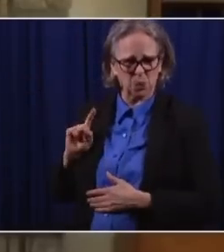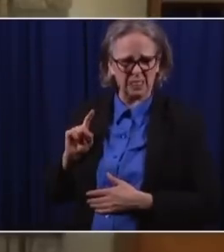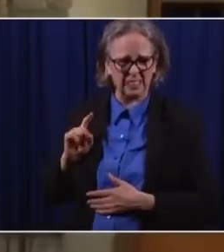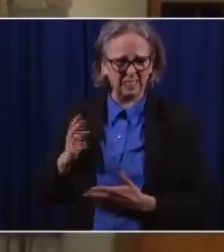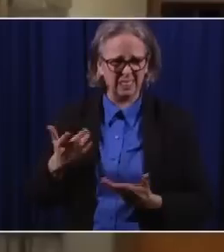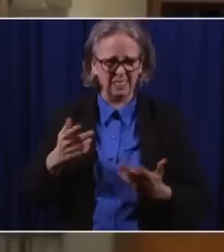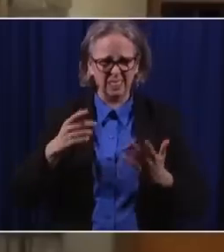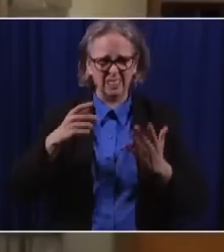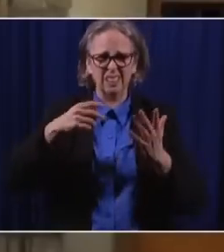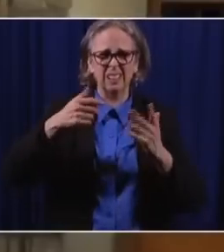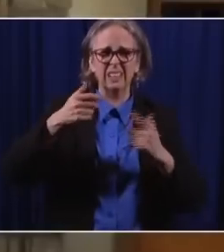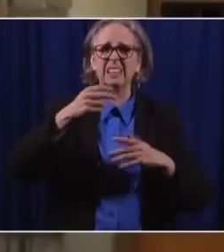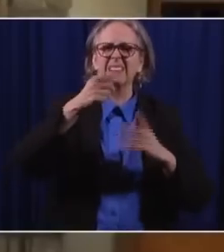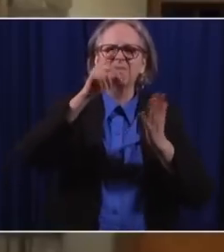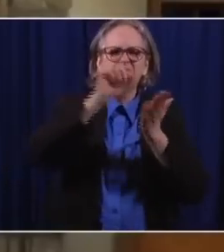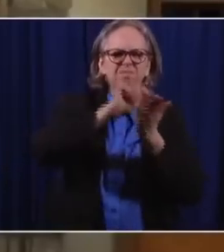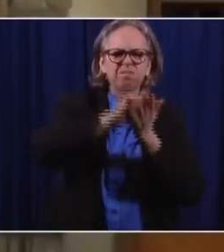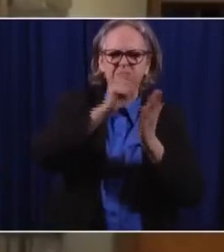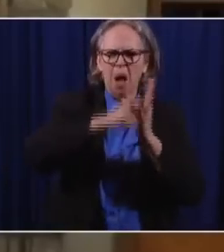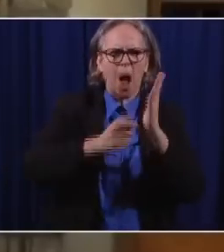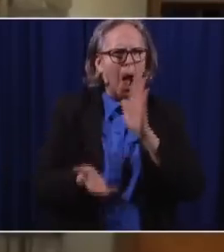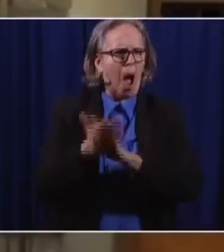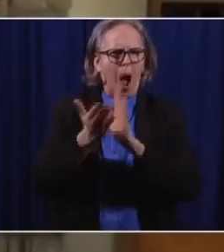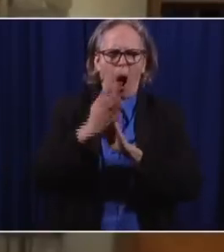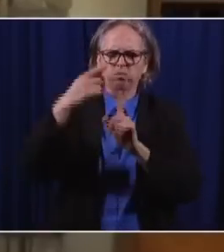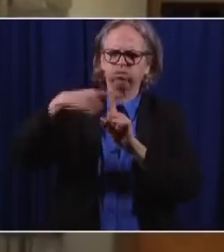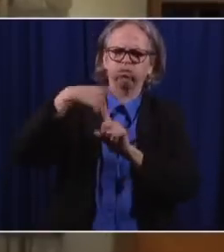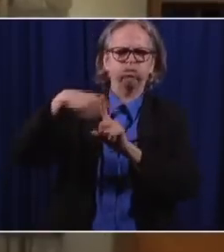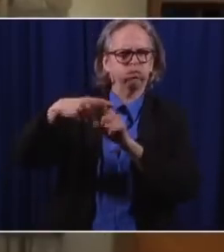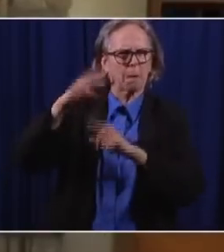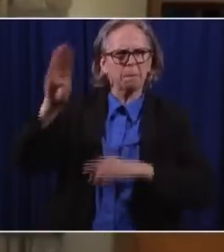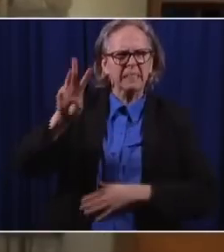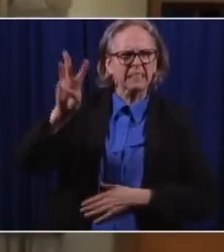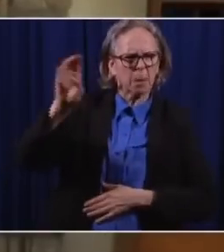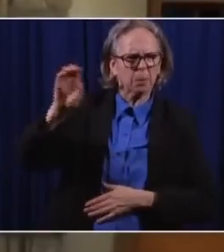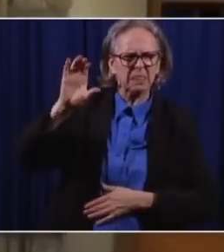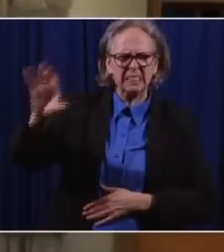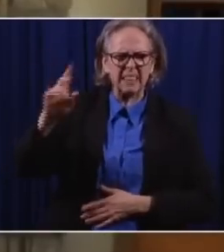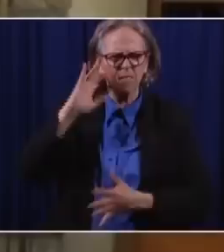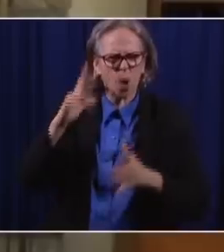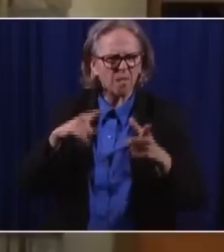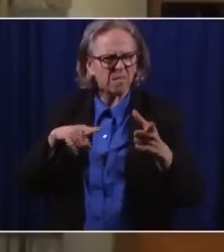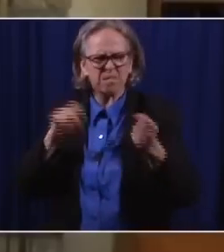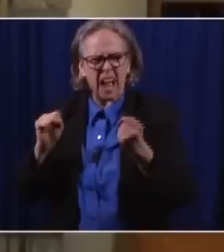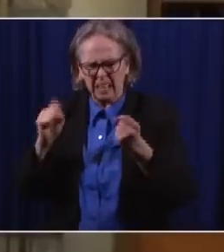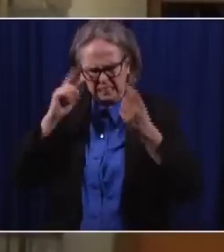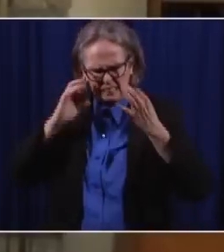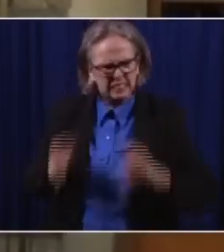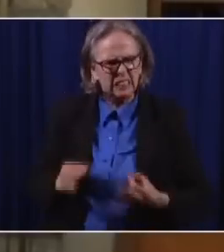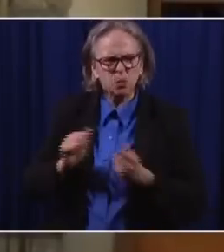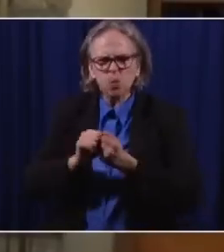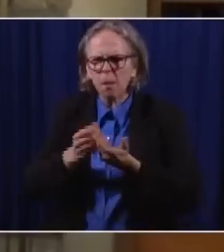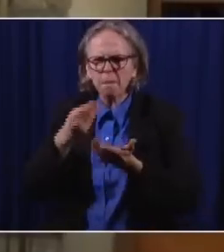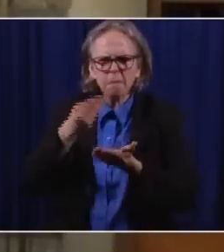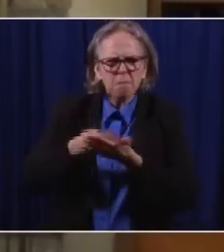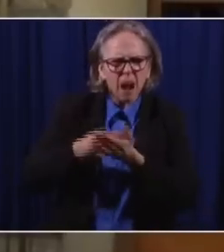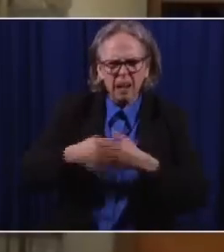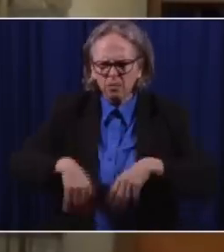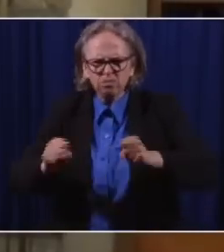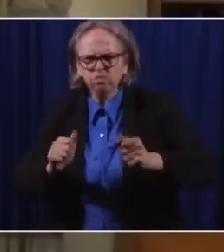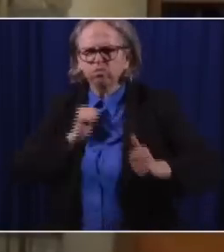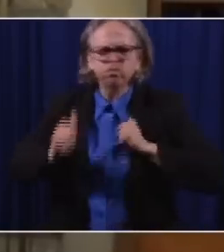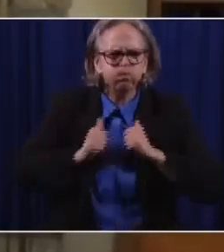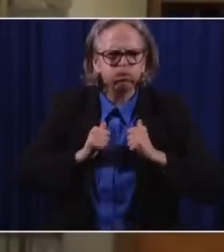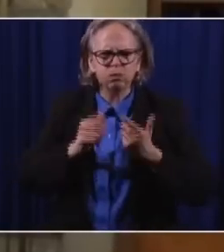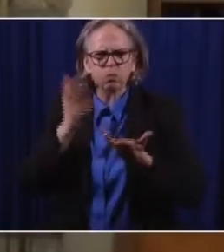fast, aggressive, and decisive in its response to helping employers and workers weather the pandemic. That is due to